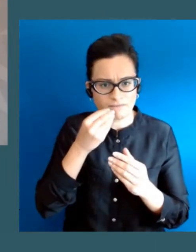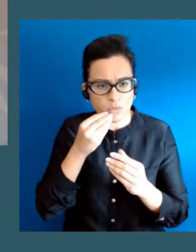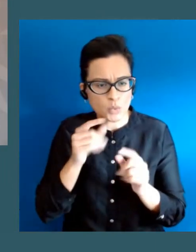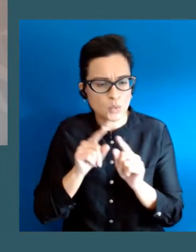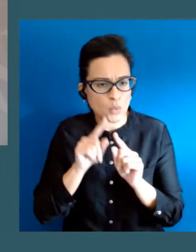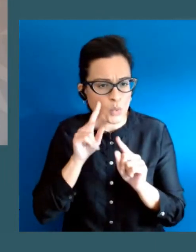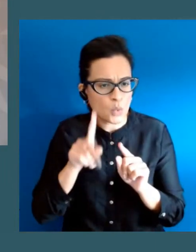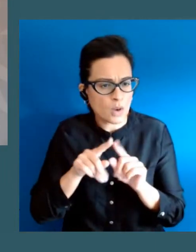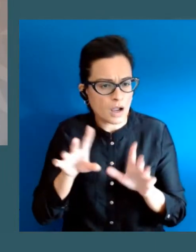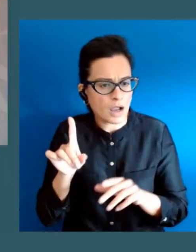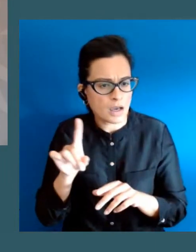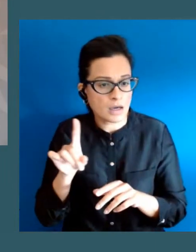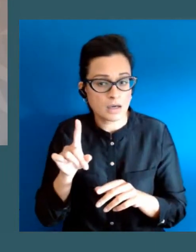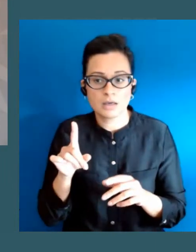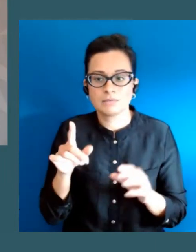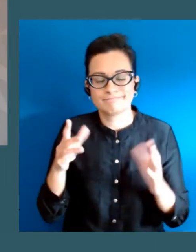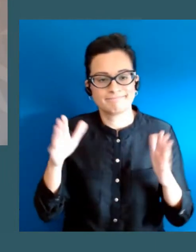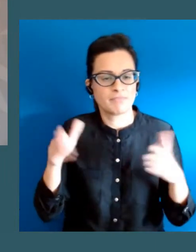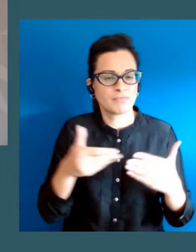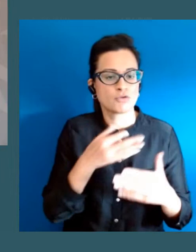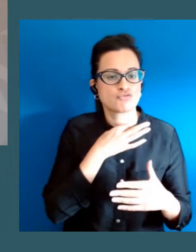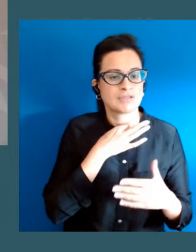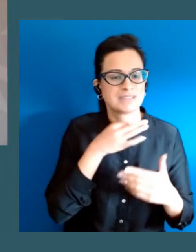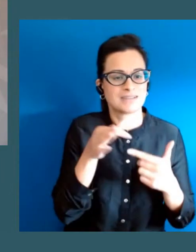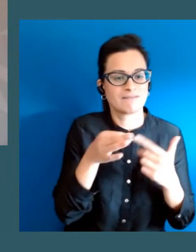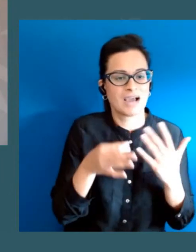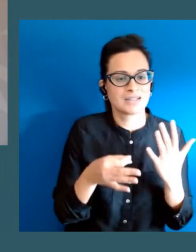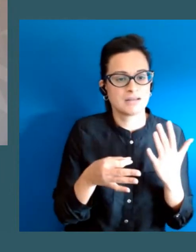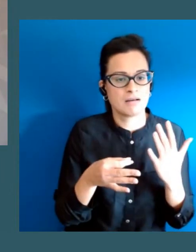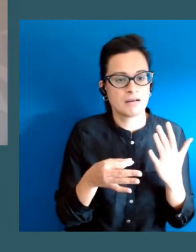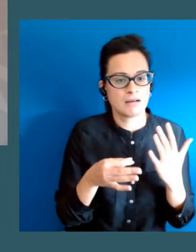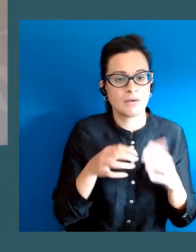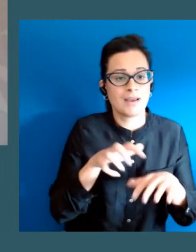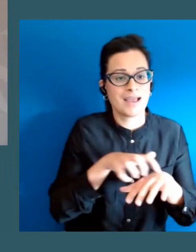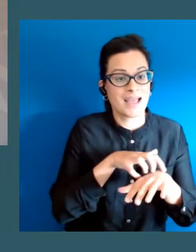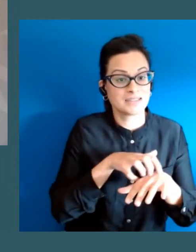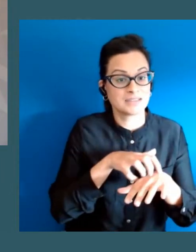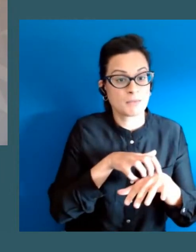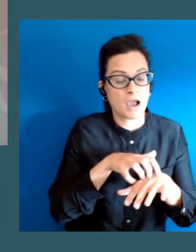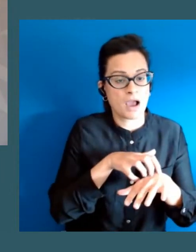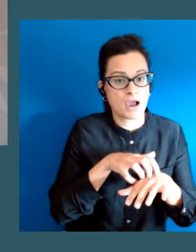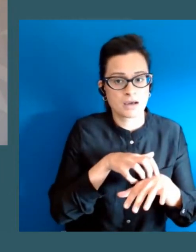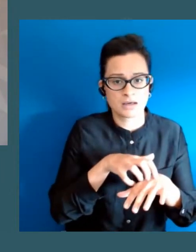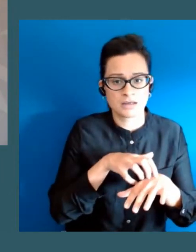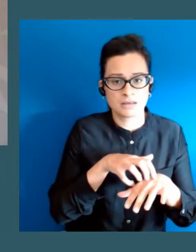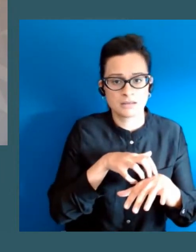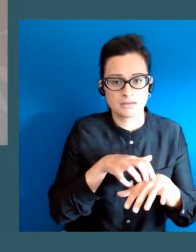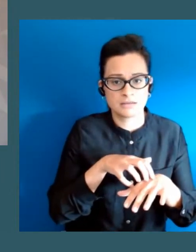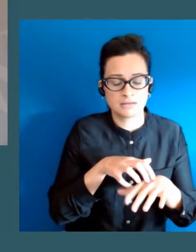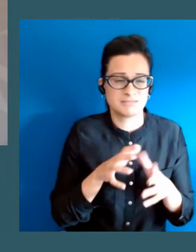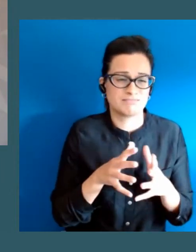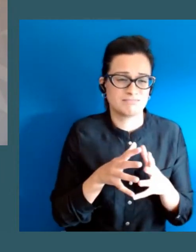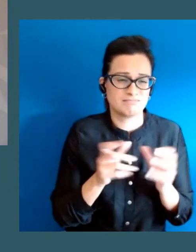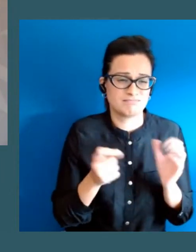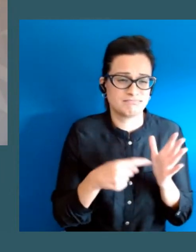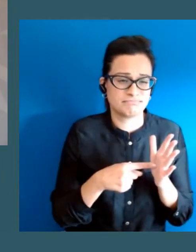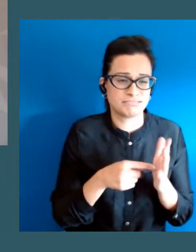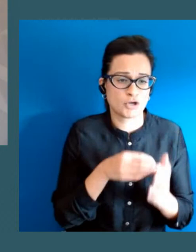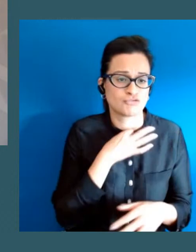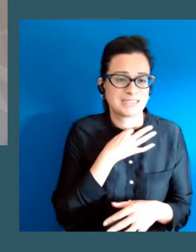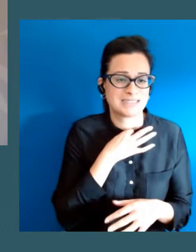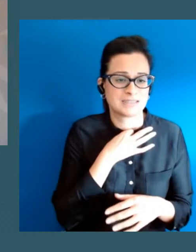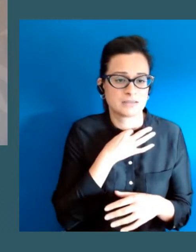risk factors, eczema seems to be a very big risk factor, and the age